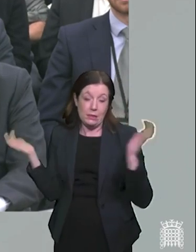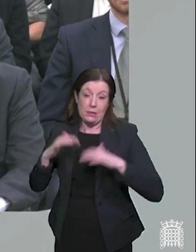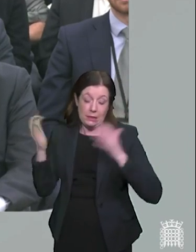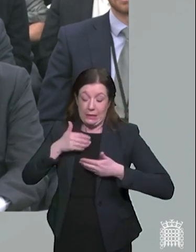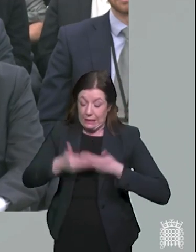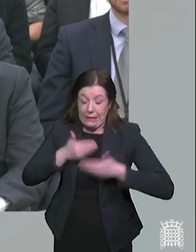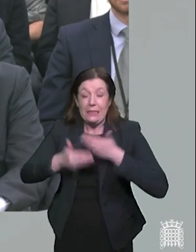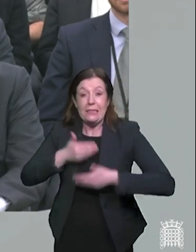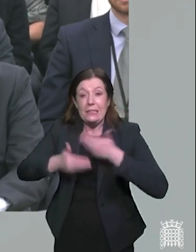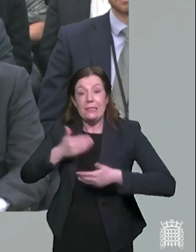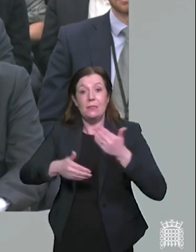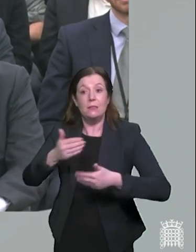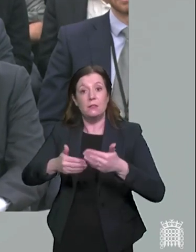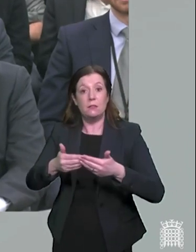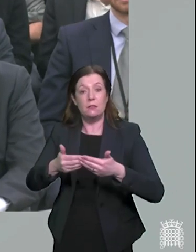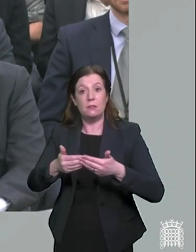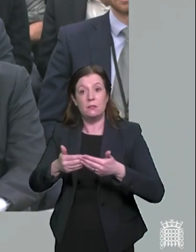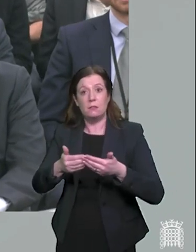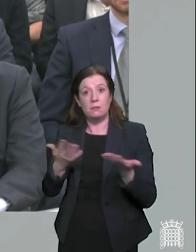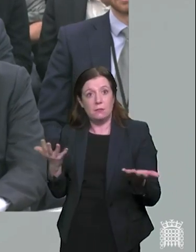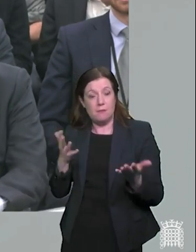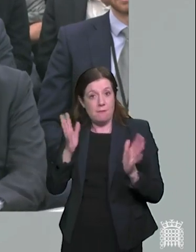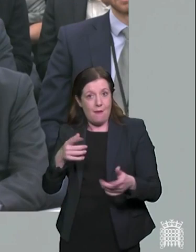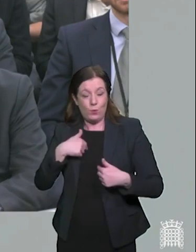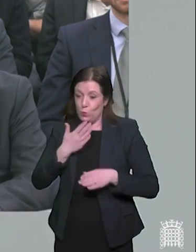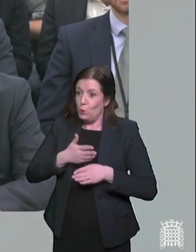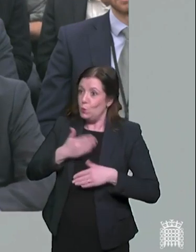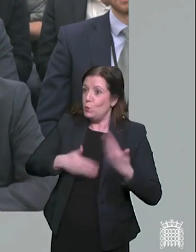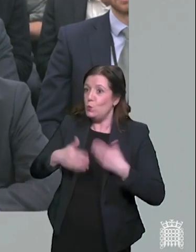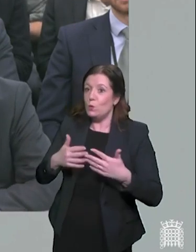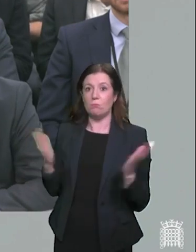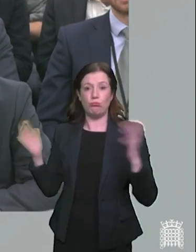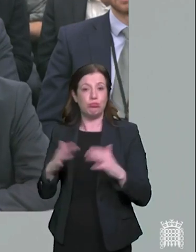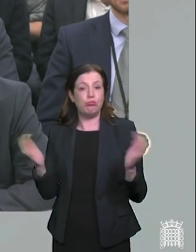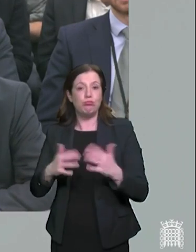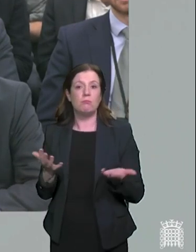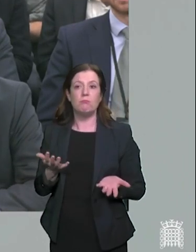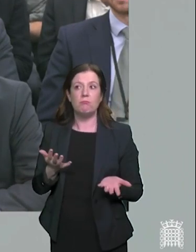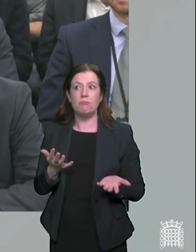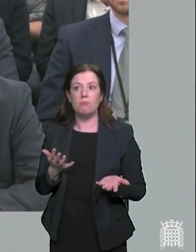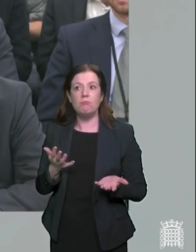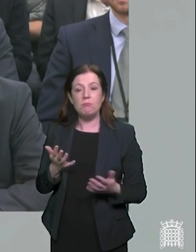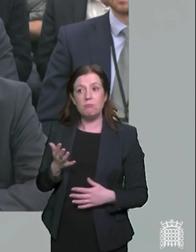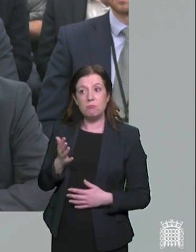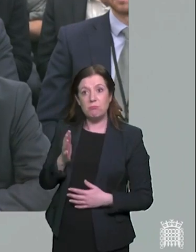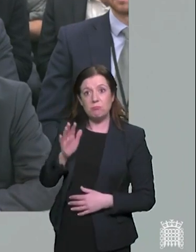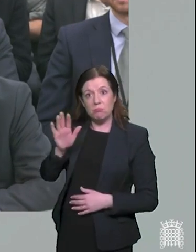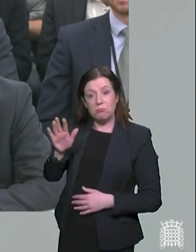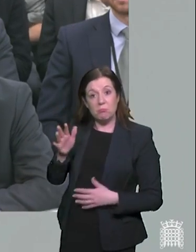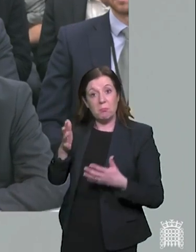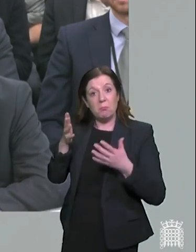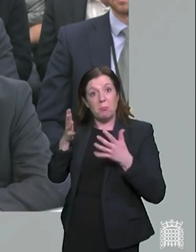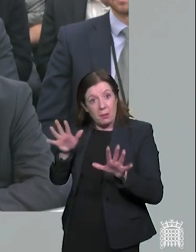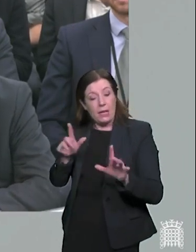call make a great many high-speed decisions. Yes, we certainly did